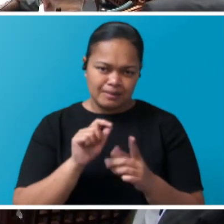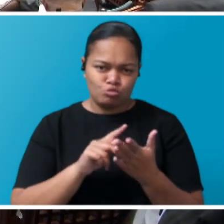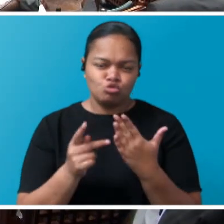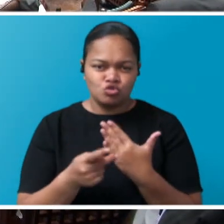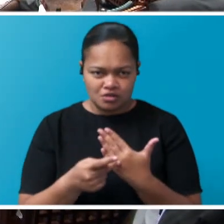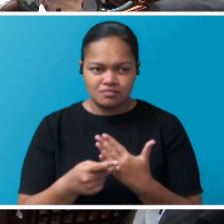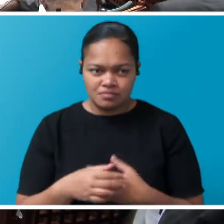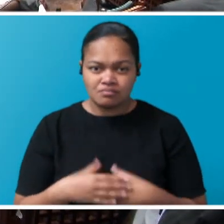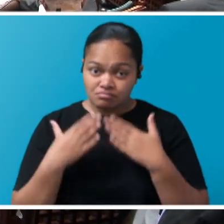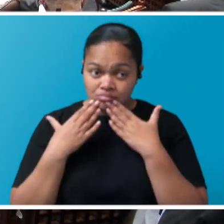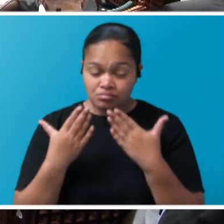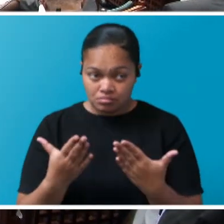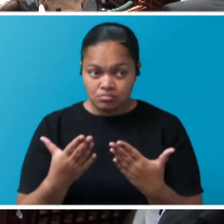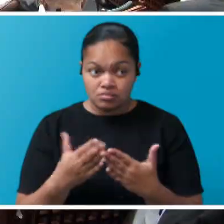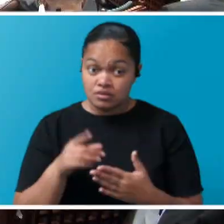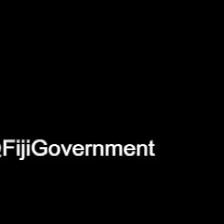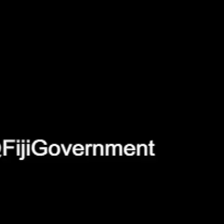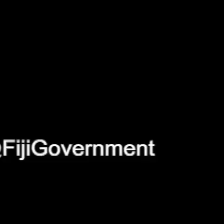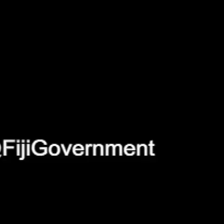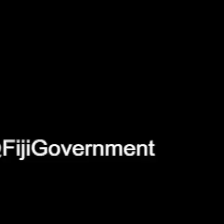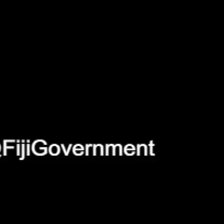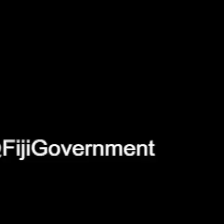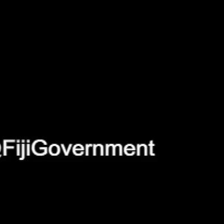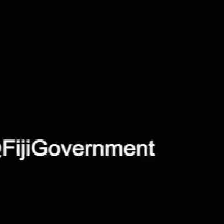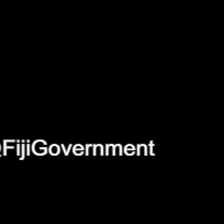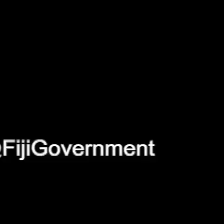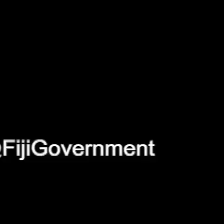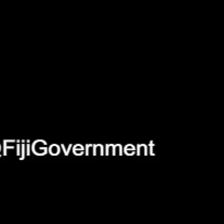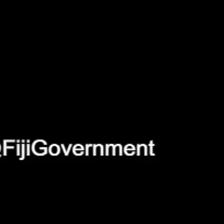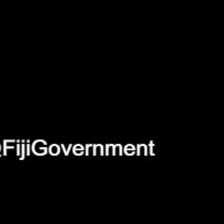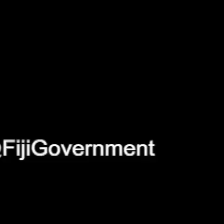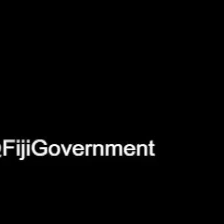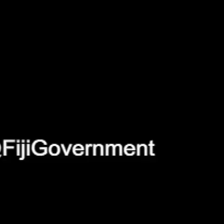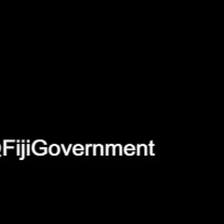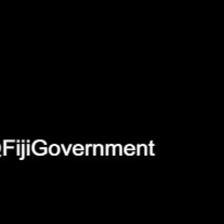Thank you. That is the last question, and I thank the Minister for Housing.